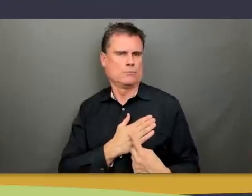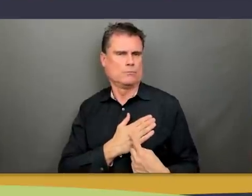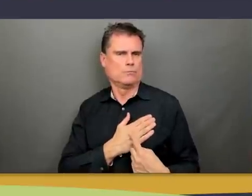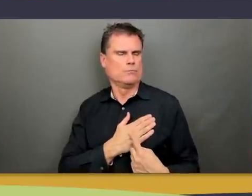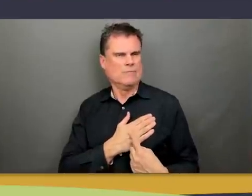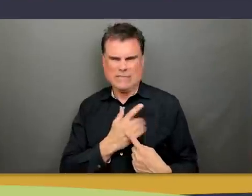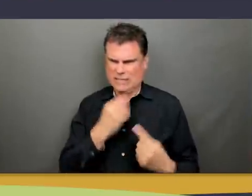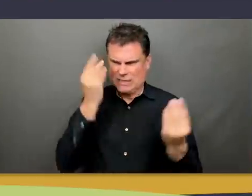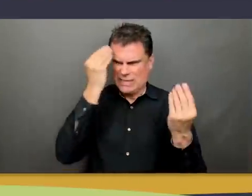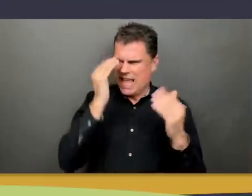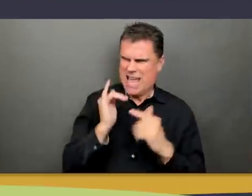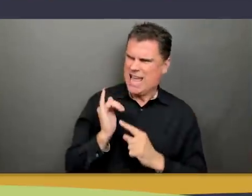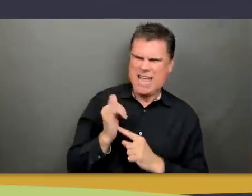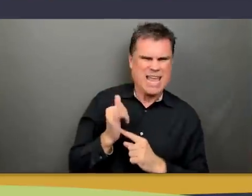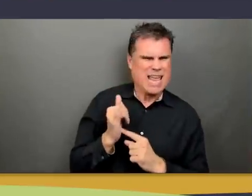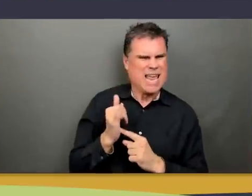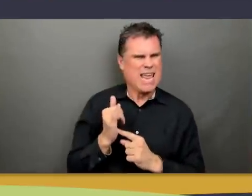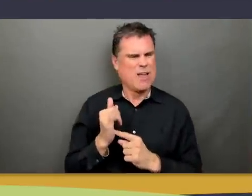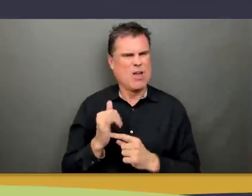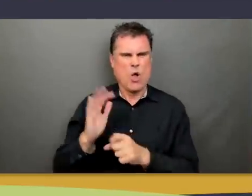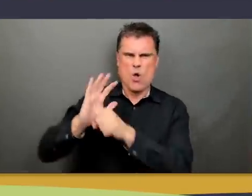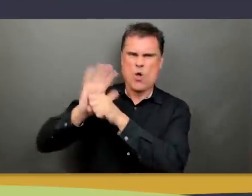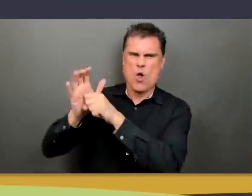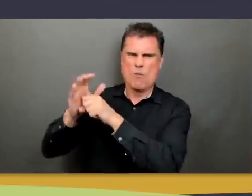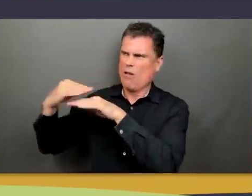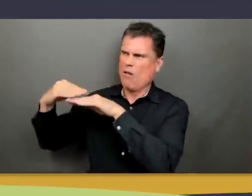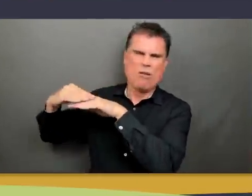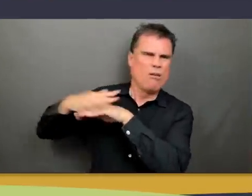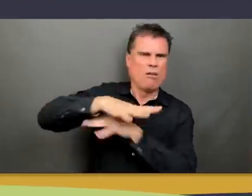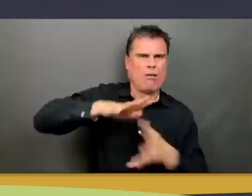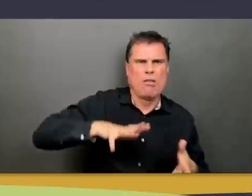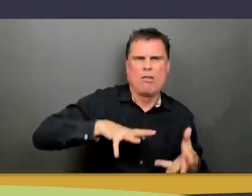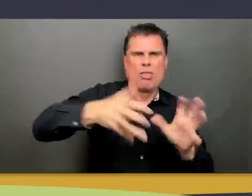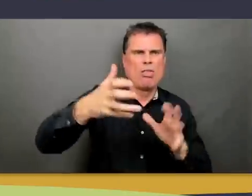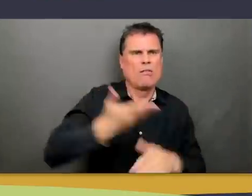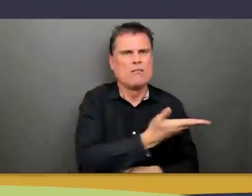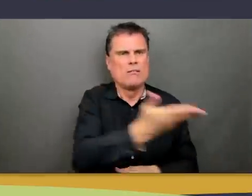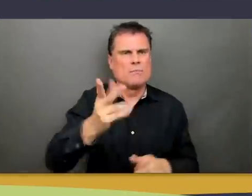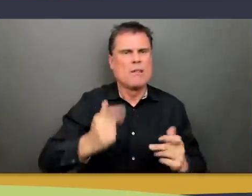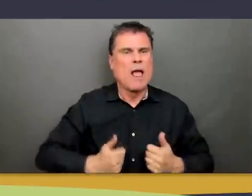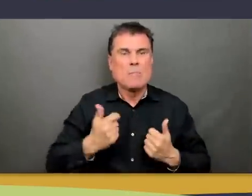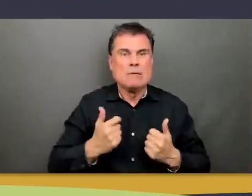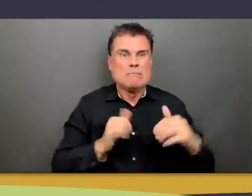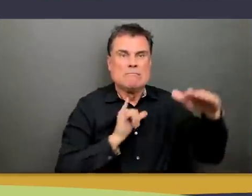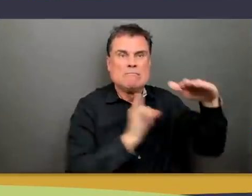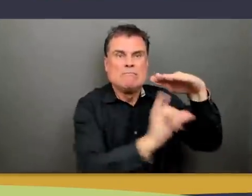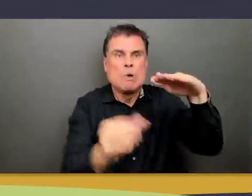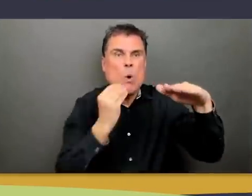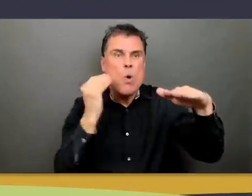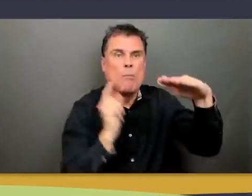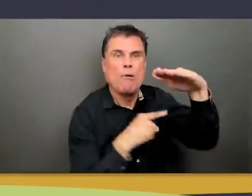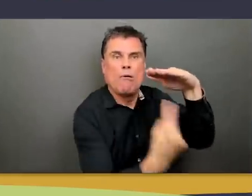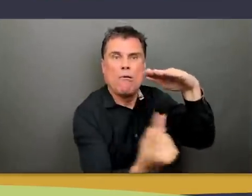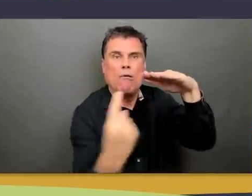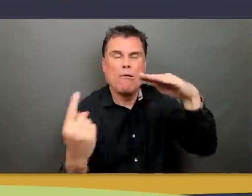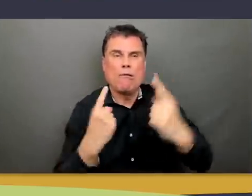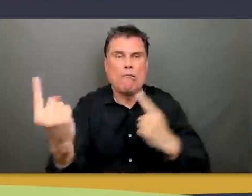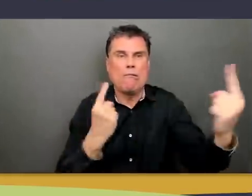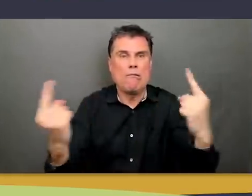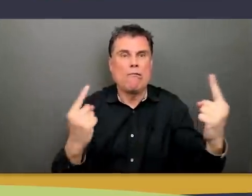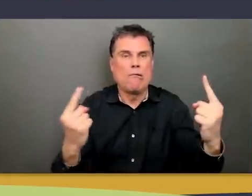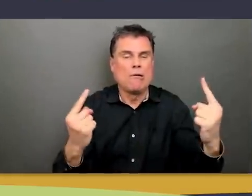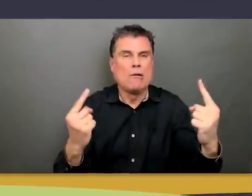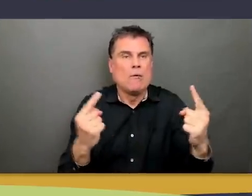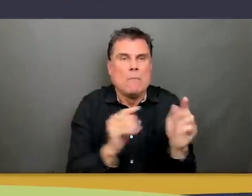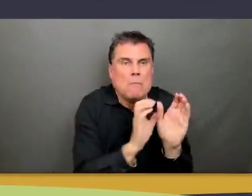everybody's supposed to be staying in a small bubble? And I'm like, people are going to need food. They're going to need to